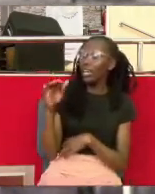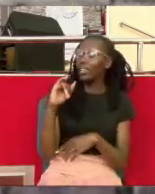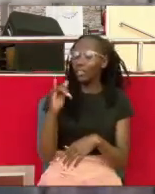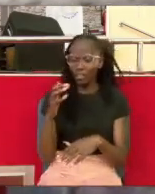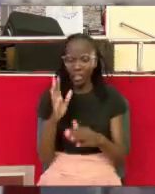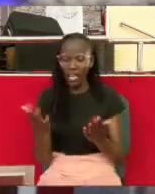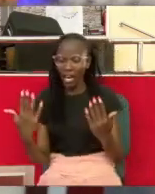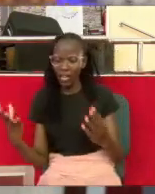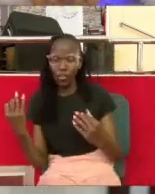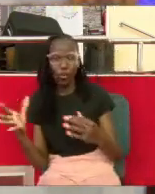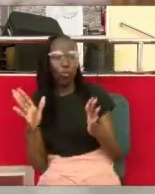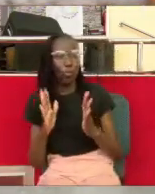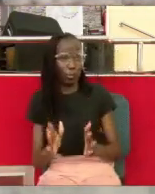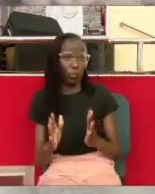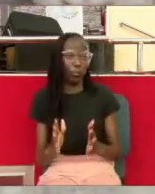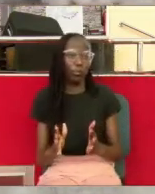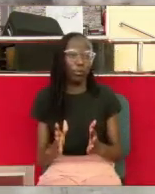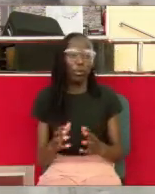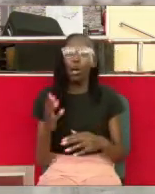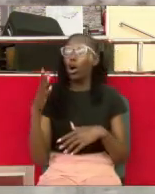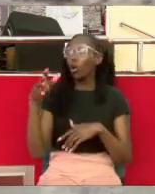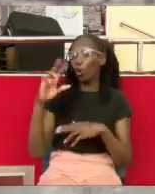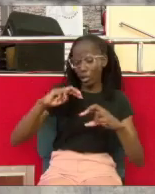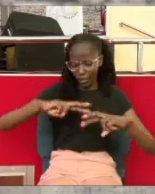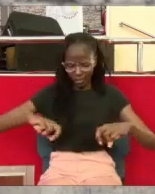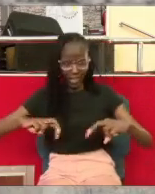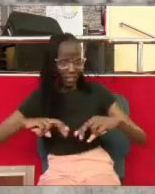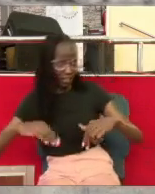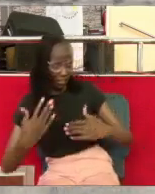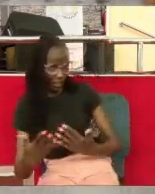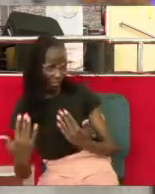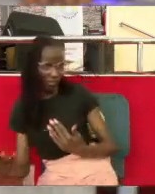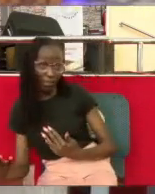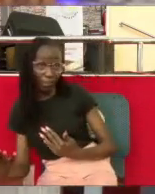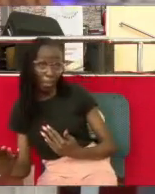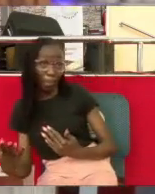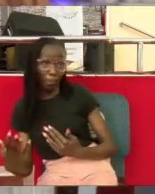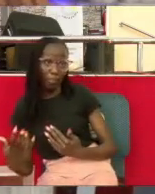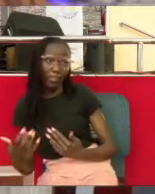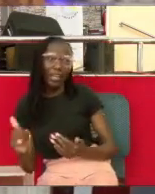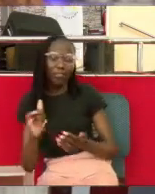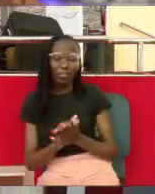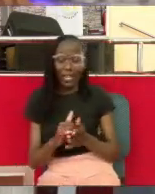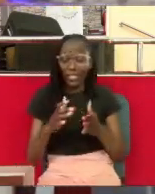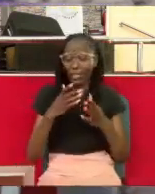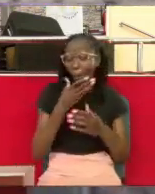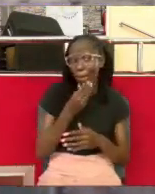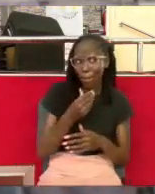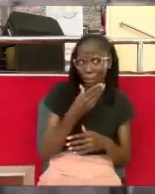there is something that he has been seeking, that men may glorify him,